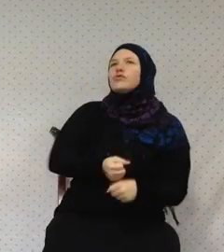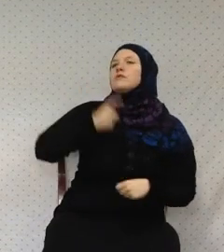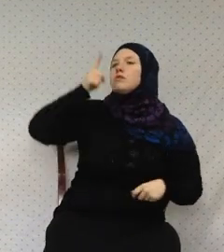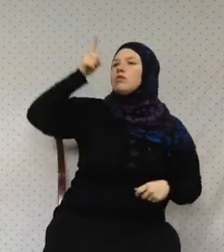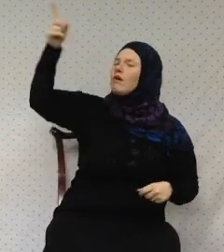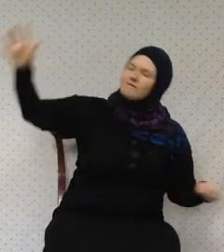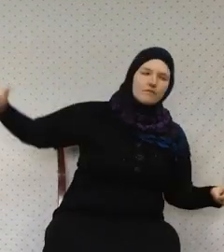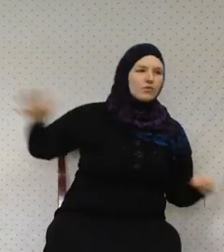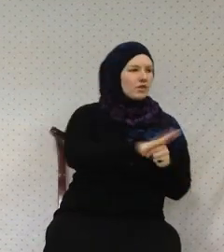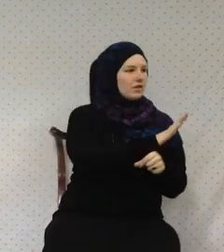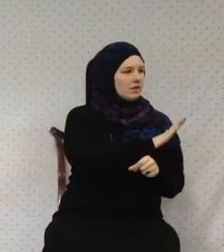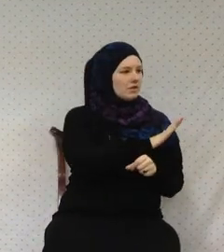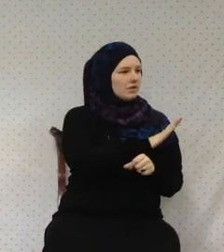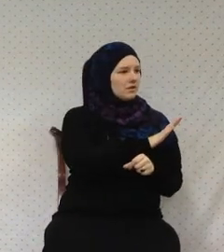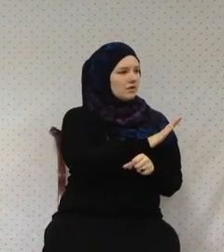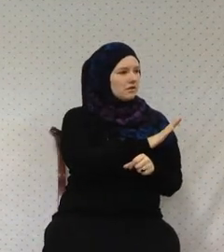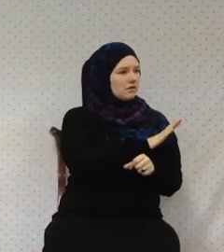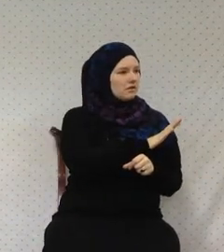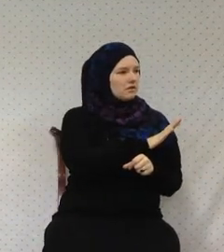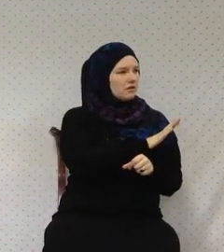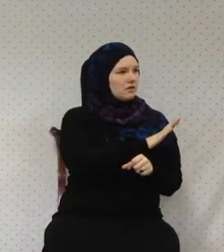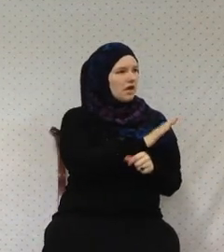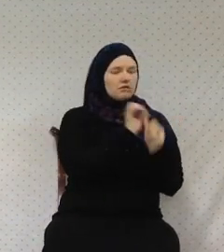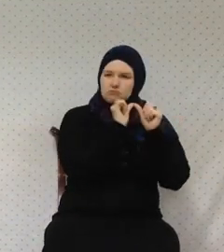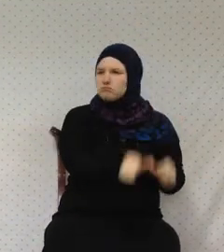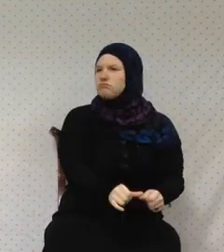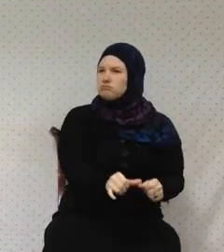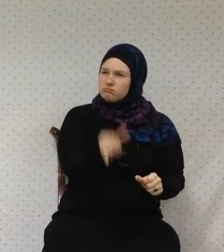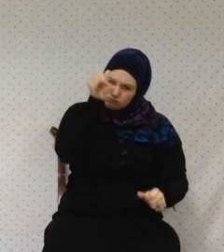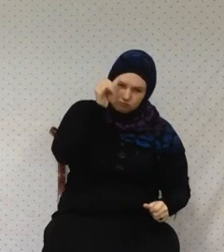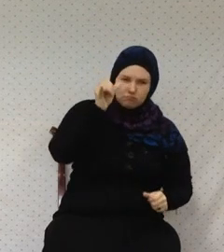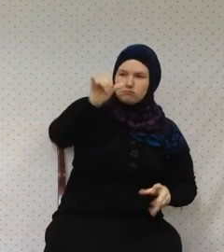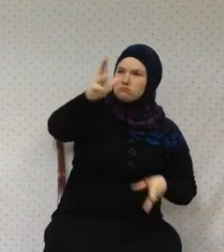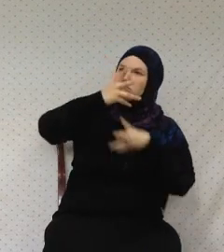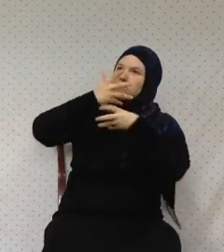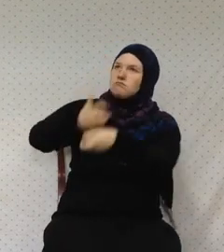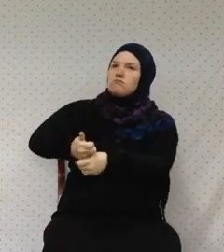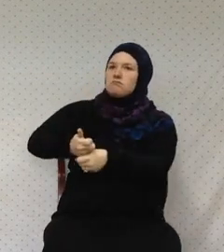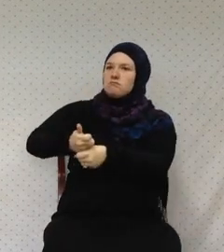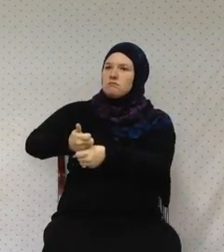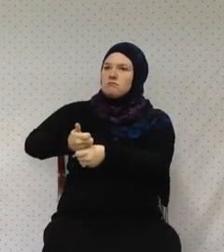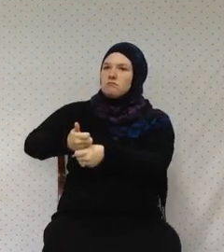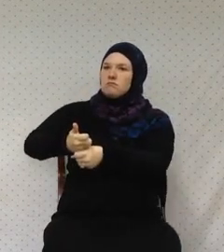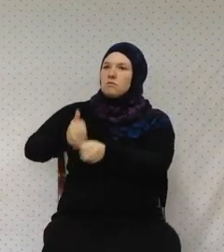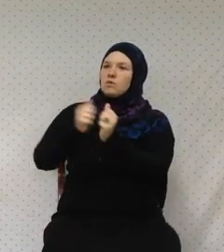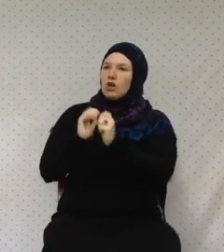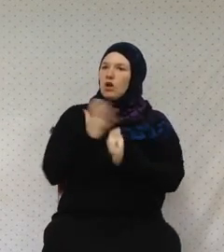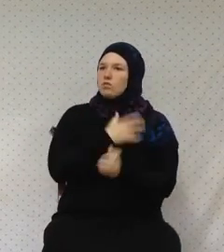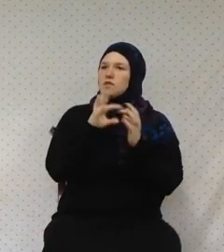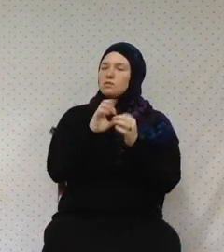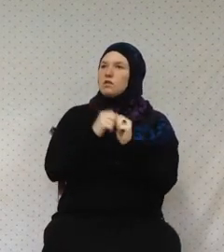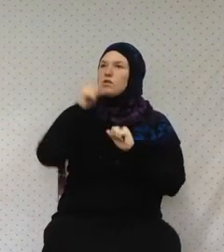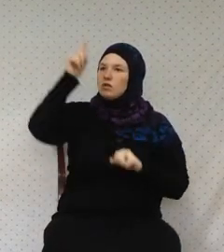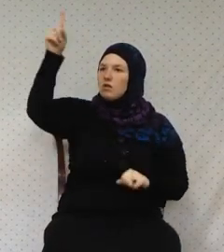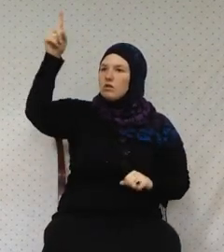Allah fully, completely, and permanently, and settle that account of our relationship with